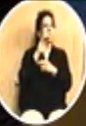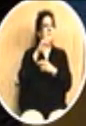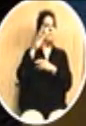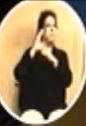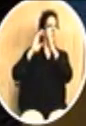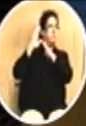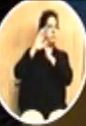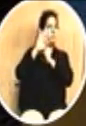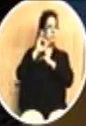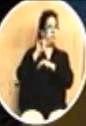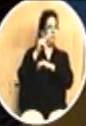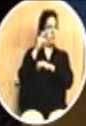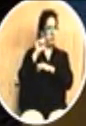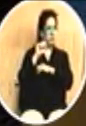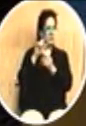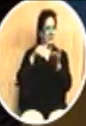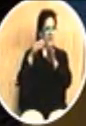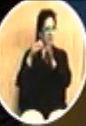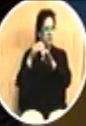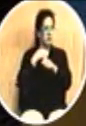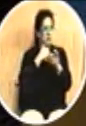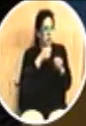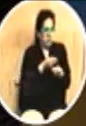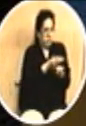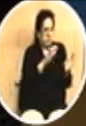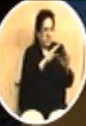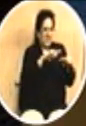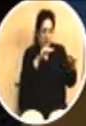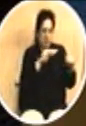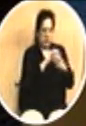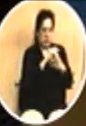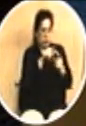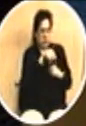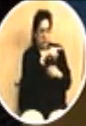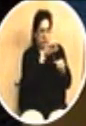give something to my children. I want them to know that when they go and vote, their vote matters.